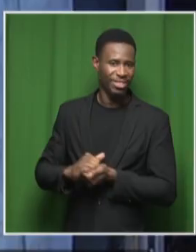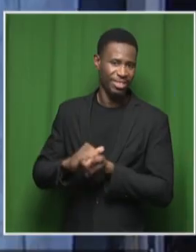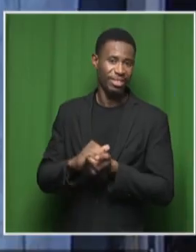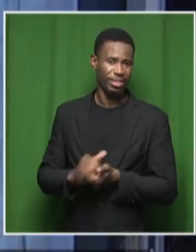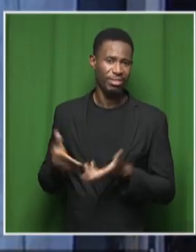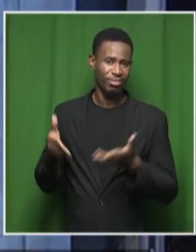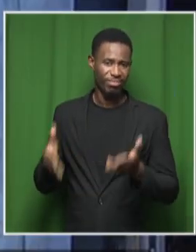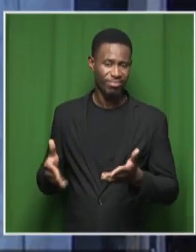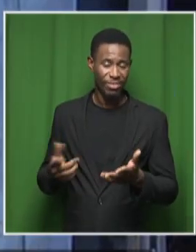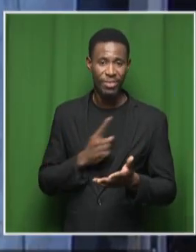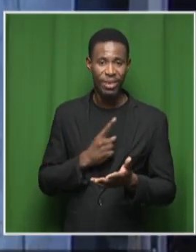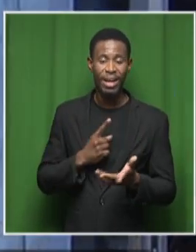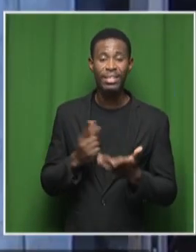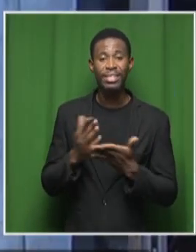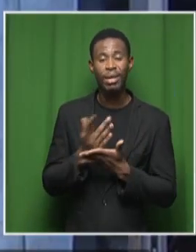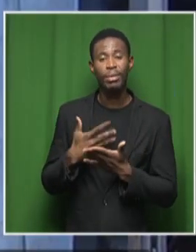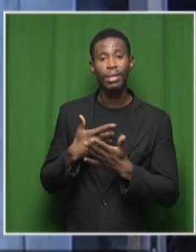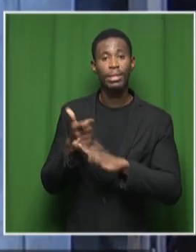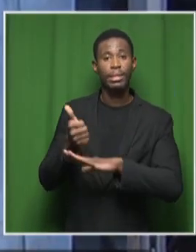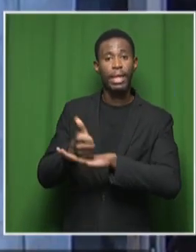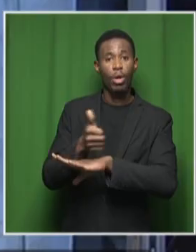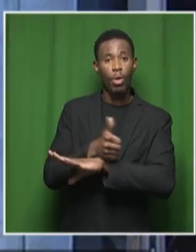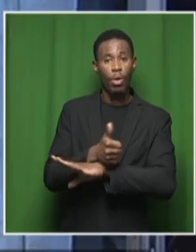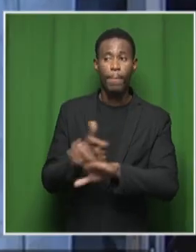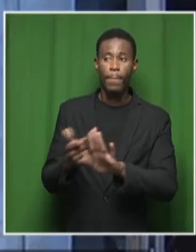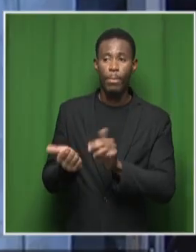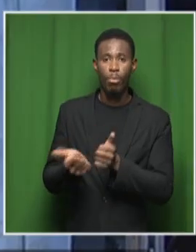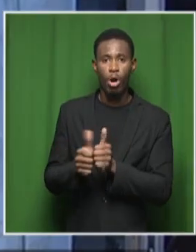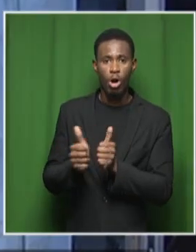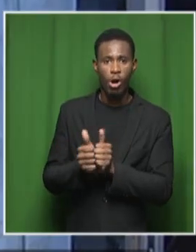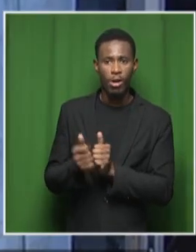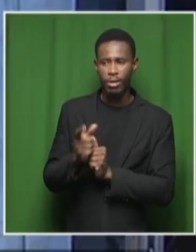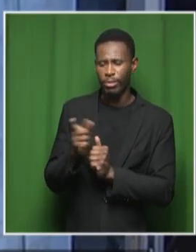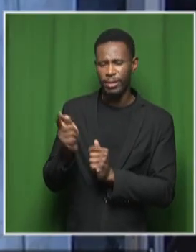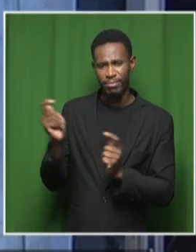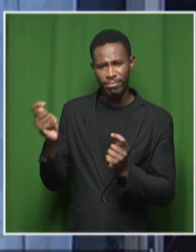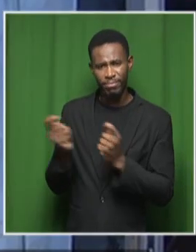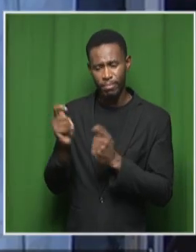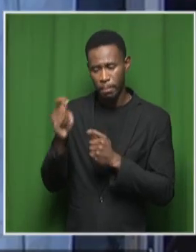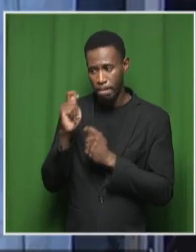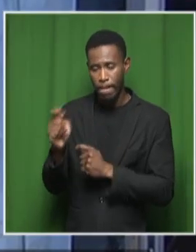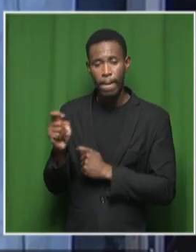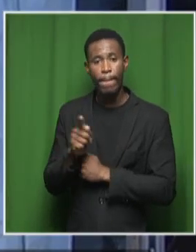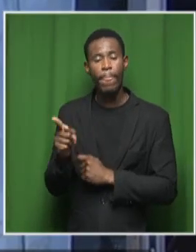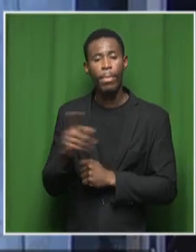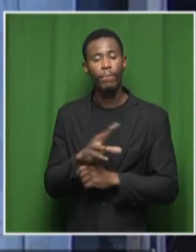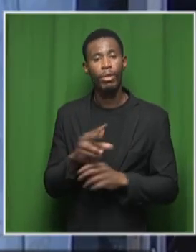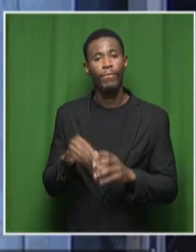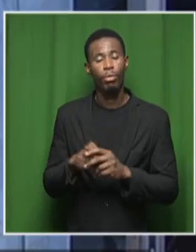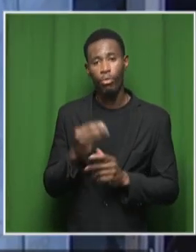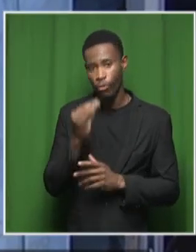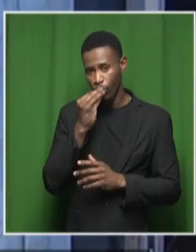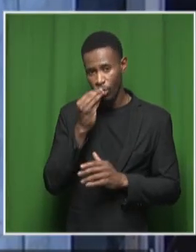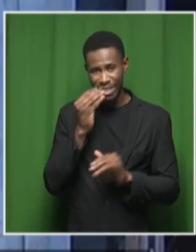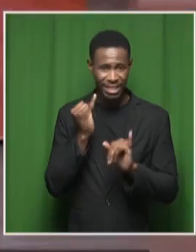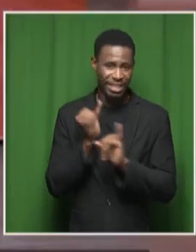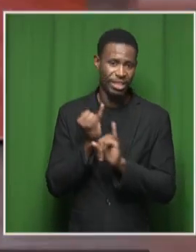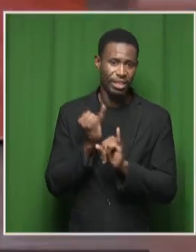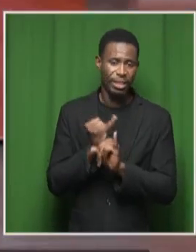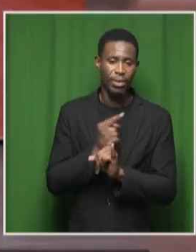host some of our stakeholders, partners that are within the food industry, to celebrate